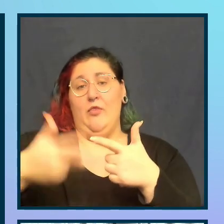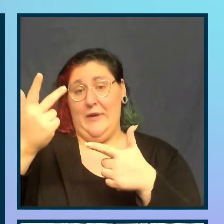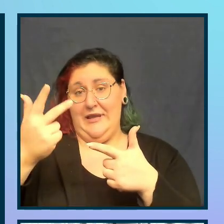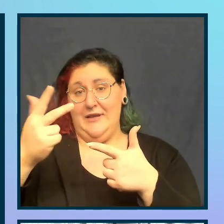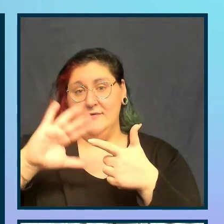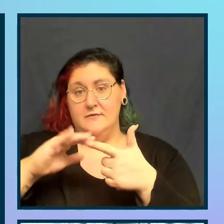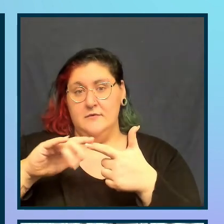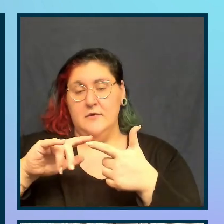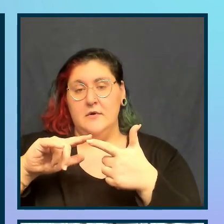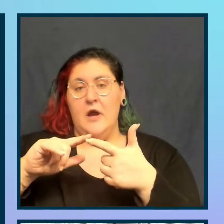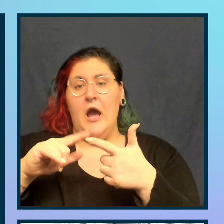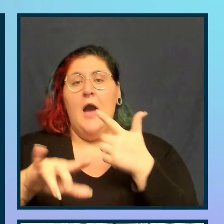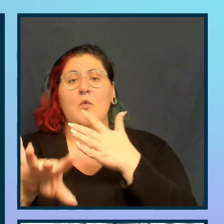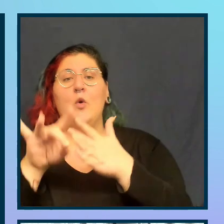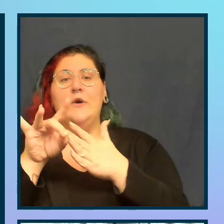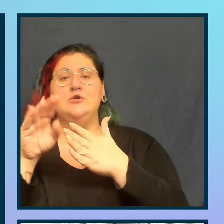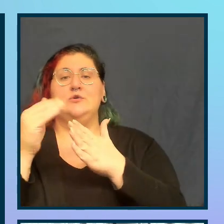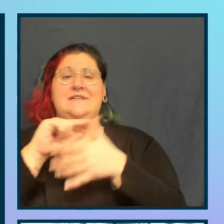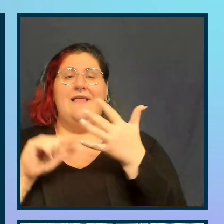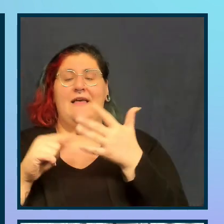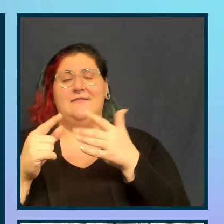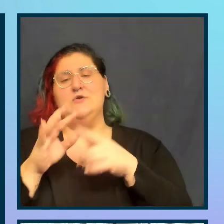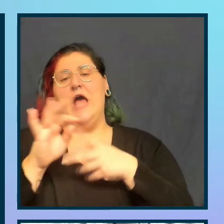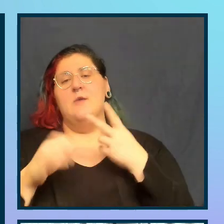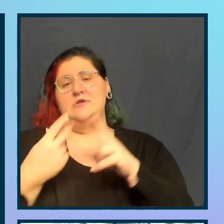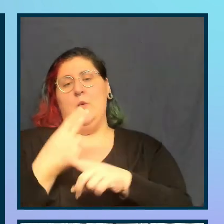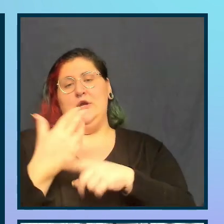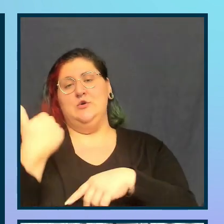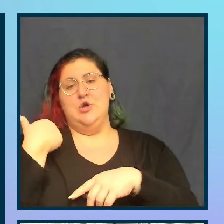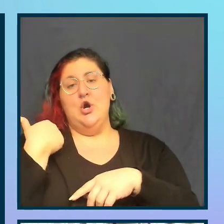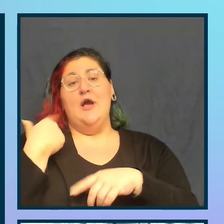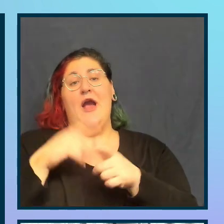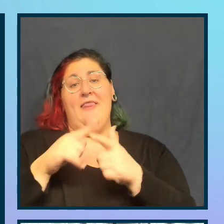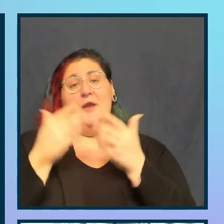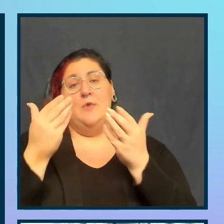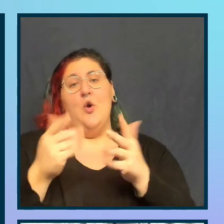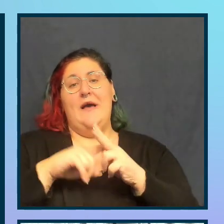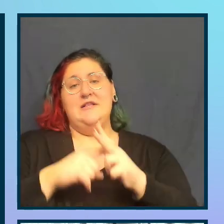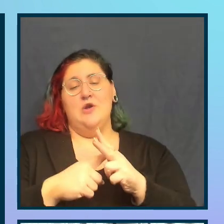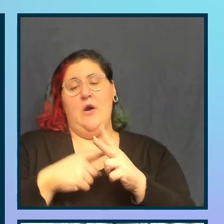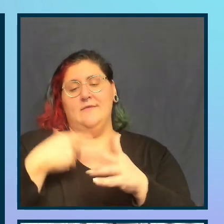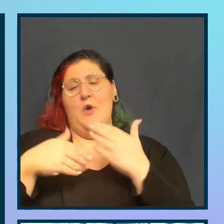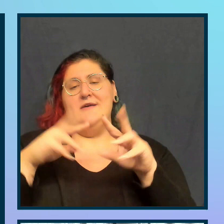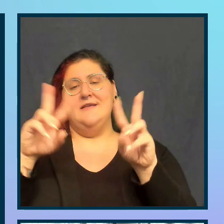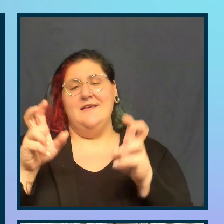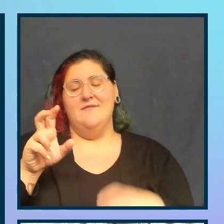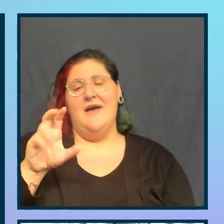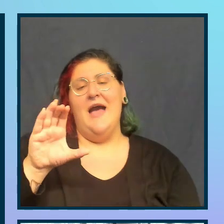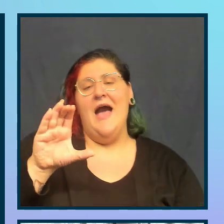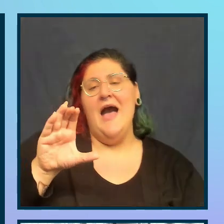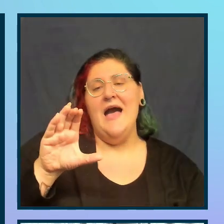That will bring us to an element cycler that will let us cycle through each element. And it's going to ask us questions up to